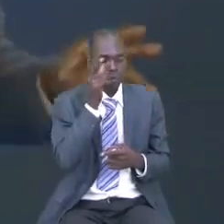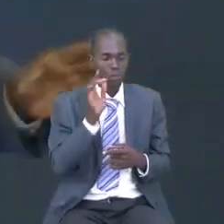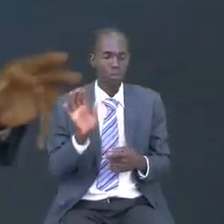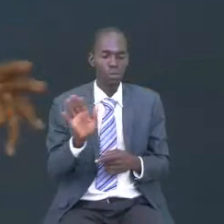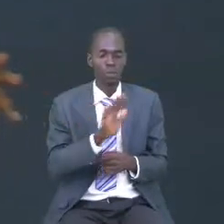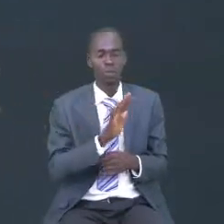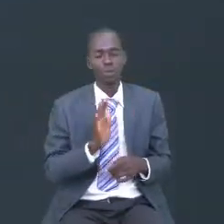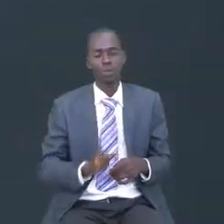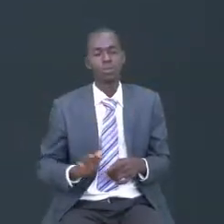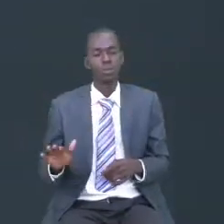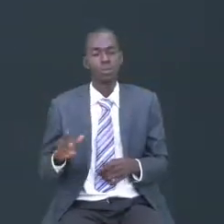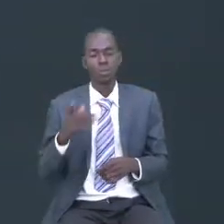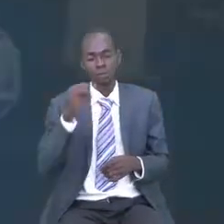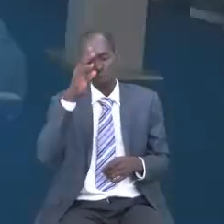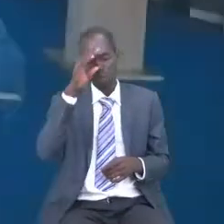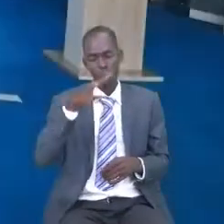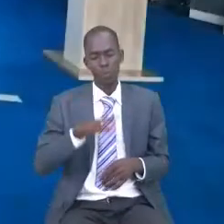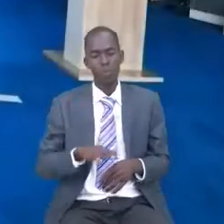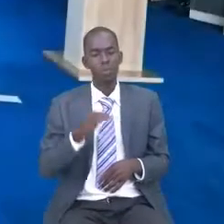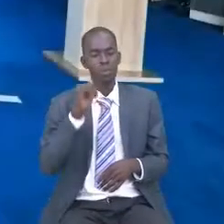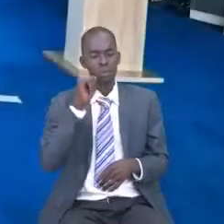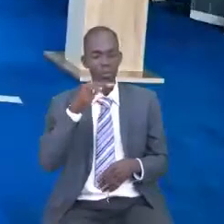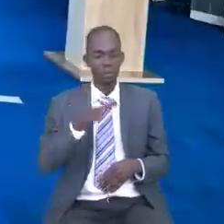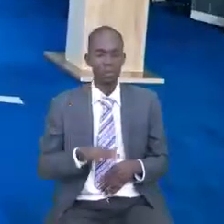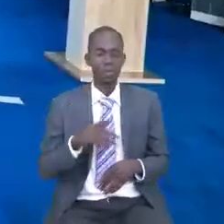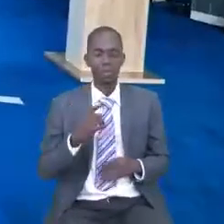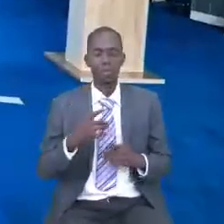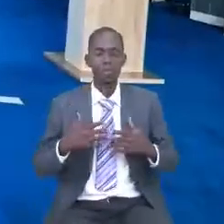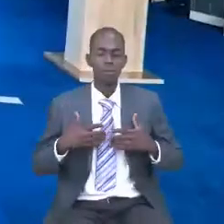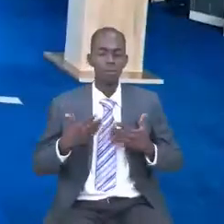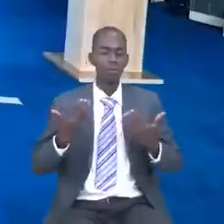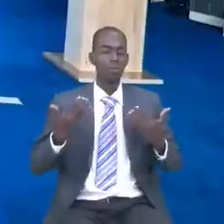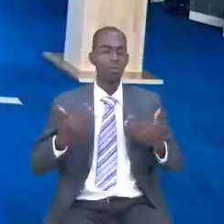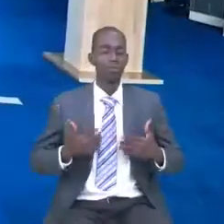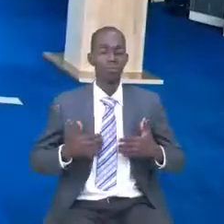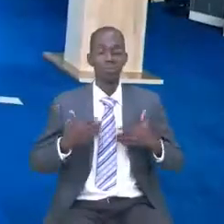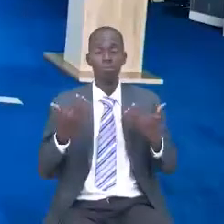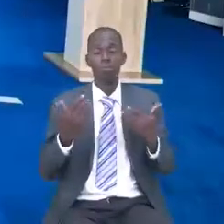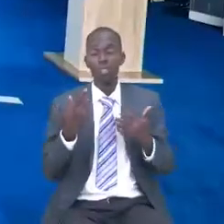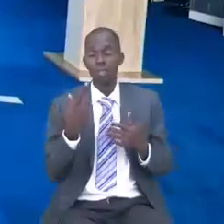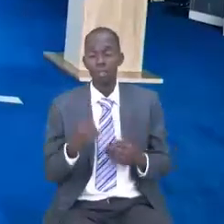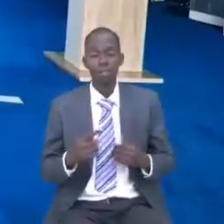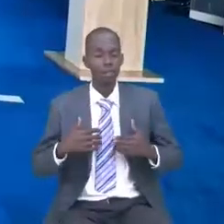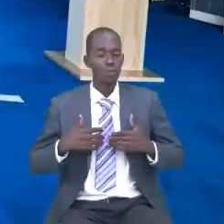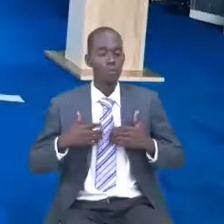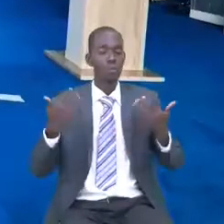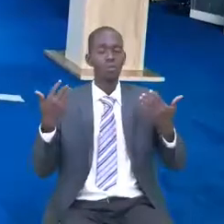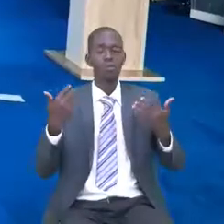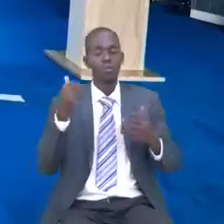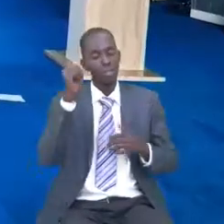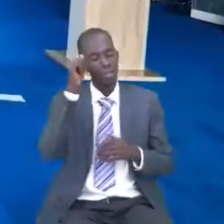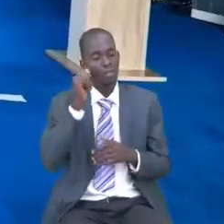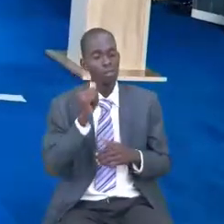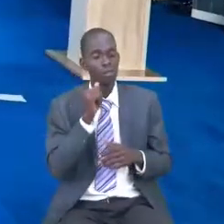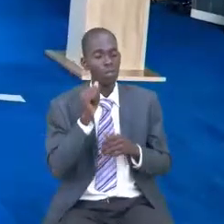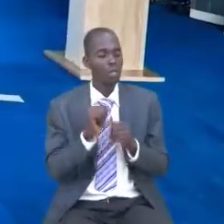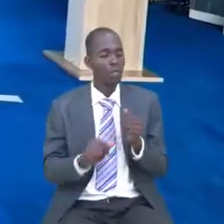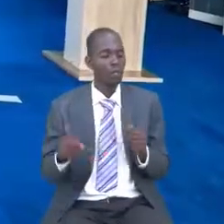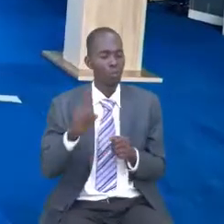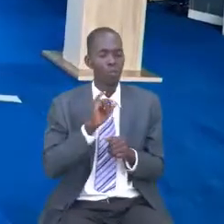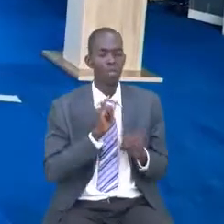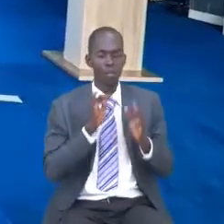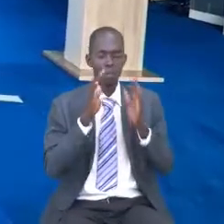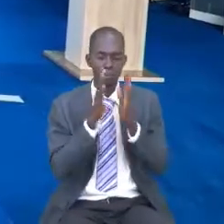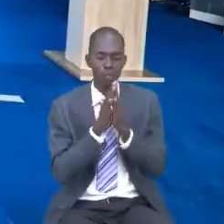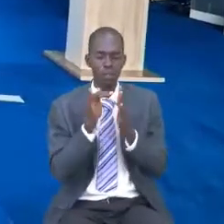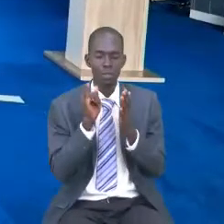boys, the girls, the youths, the young adults, everyone. And I pray mighty